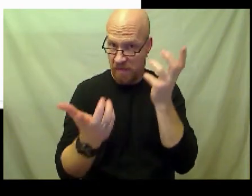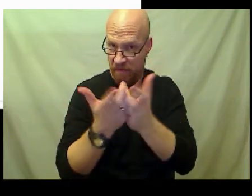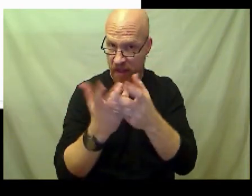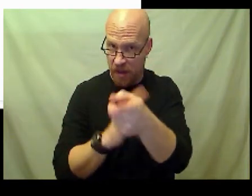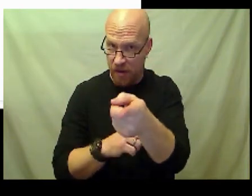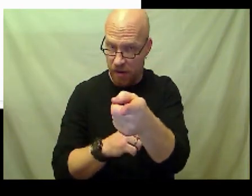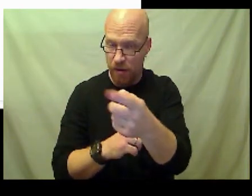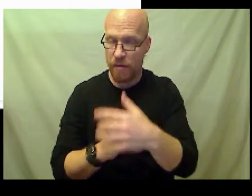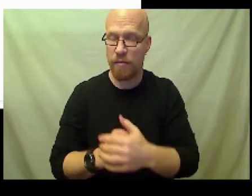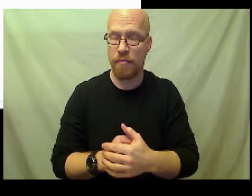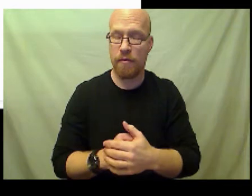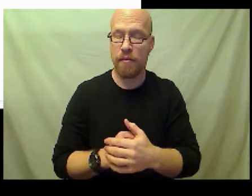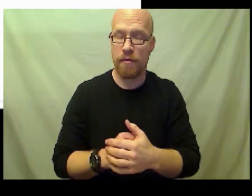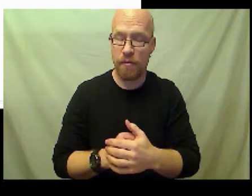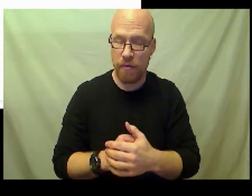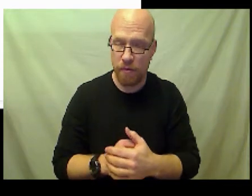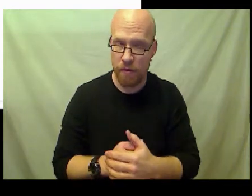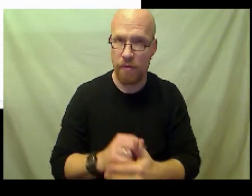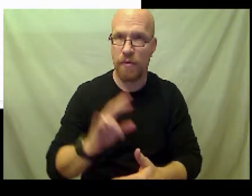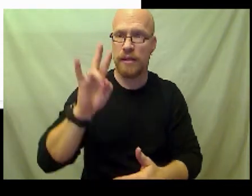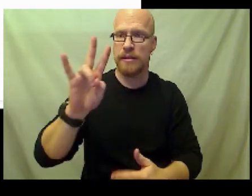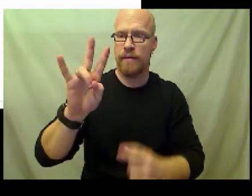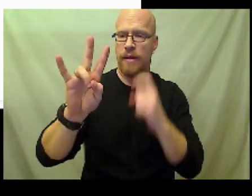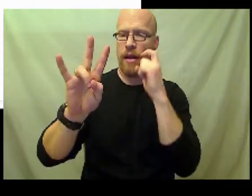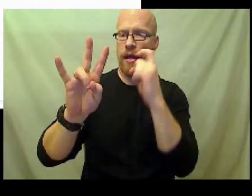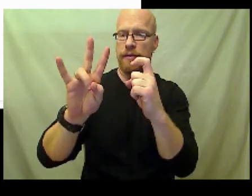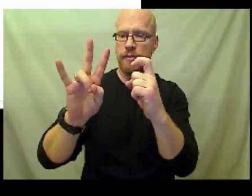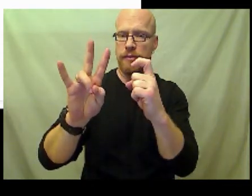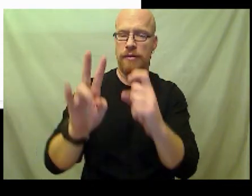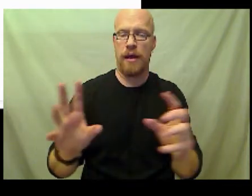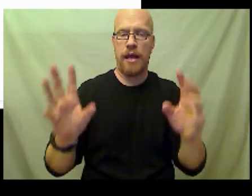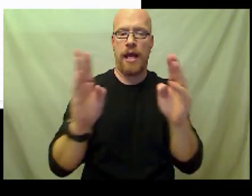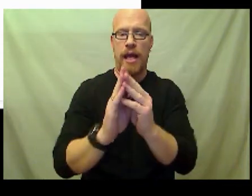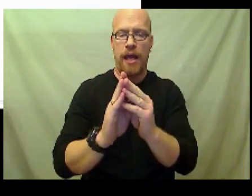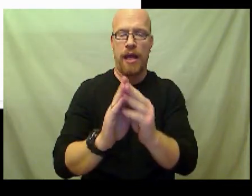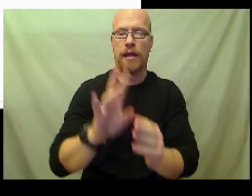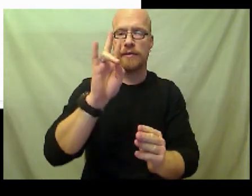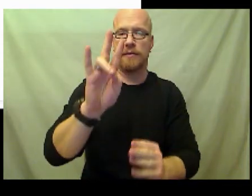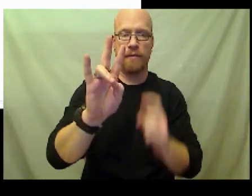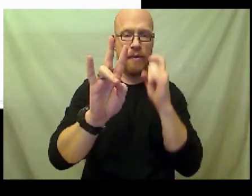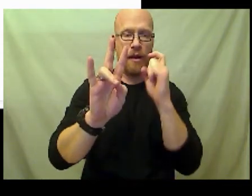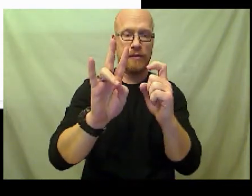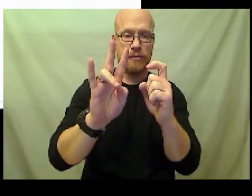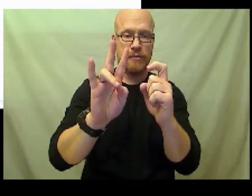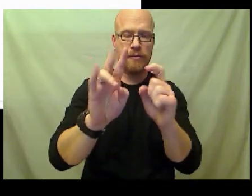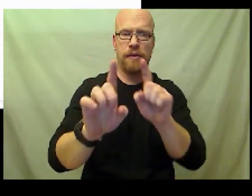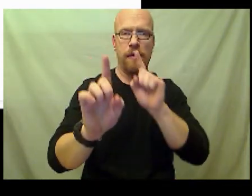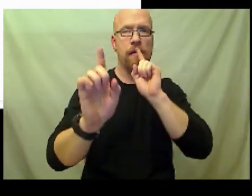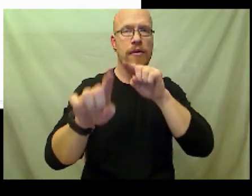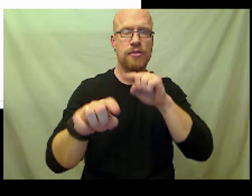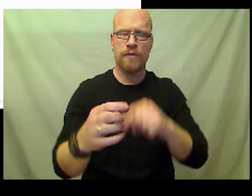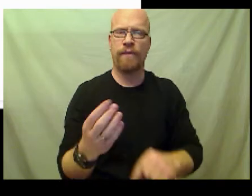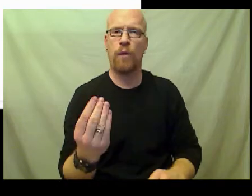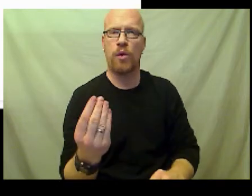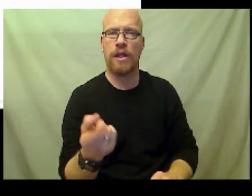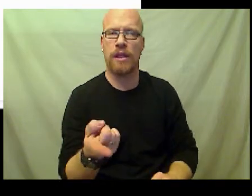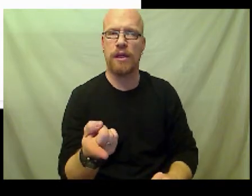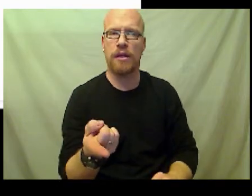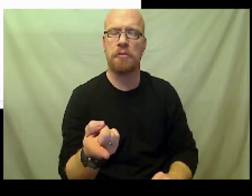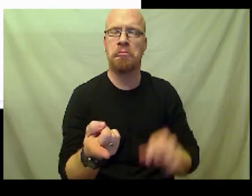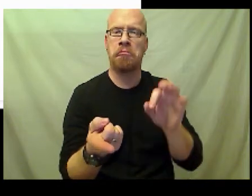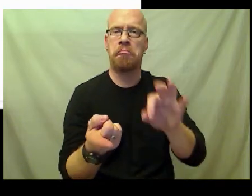match? Okay, so 7x plus 7x is